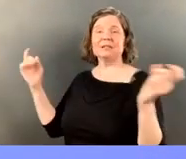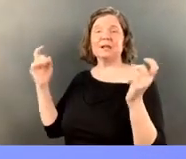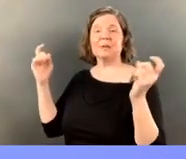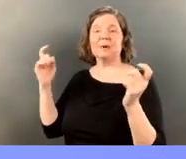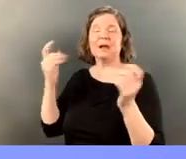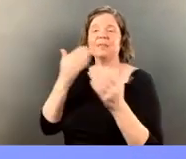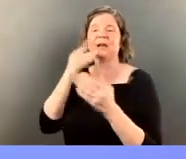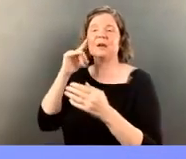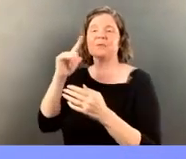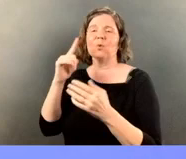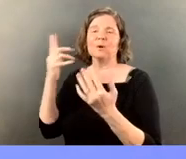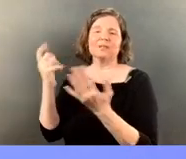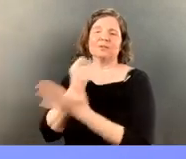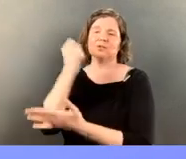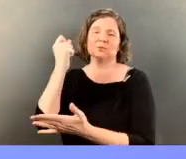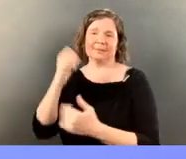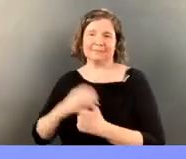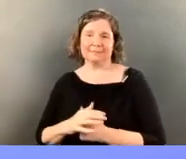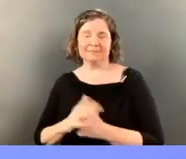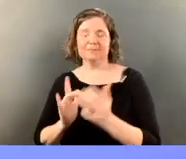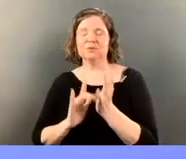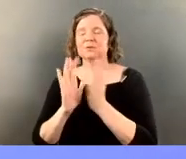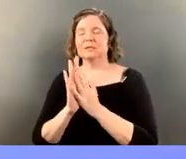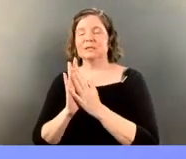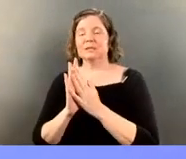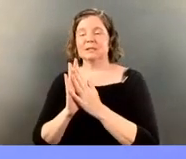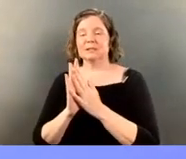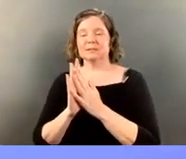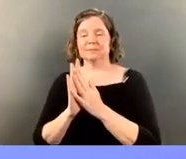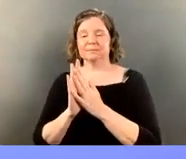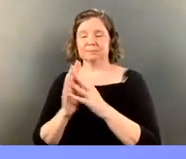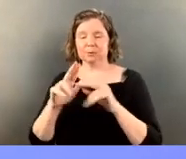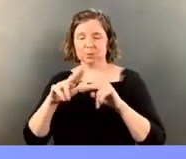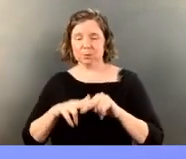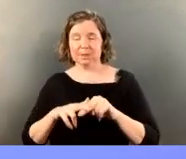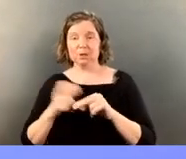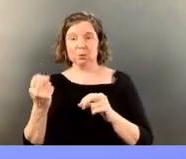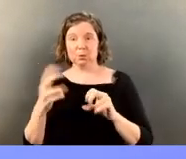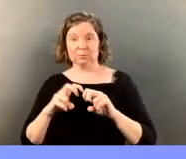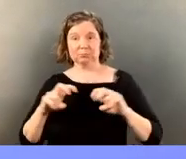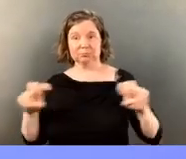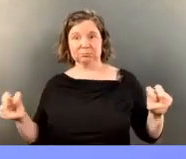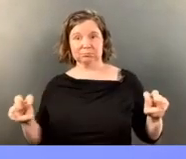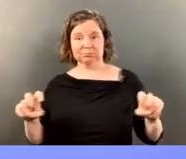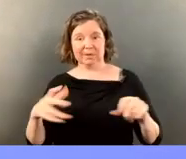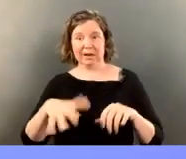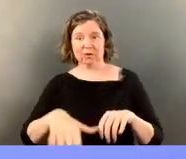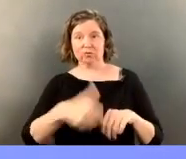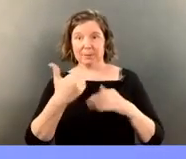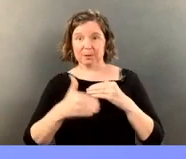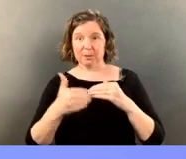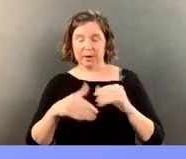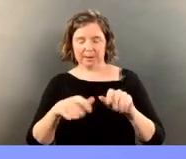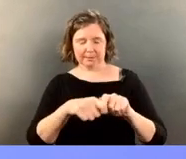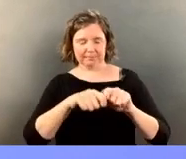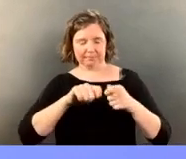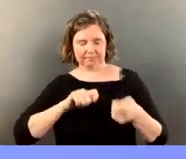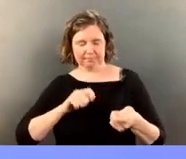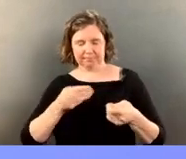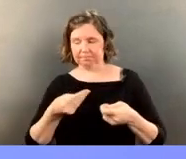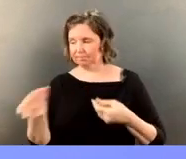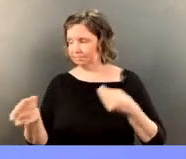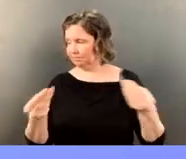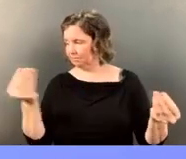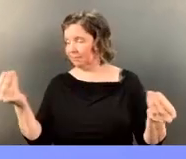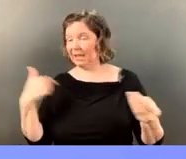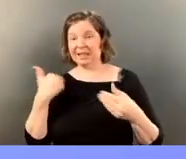and thank him for his victory. So Jesus was sitting with his 12 disciples, and he took some bread off the table, and he broke it, and he said,